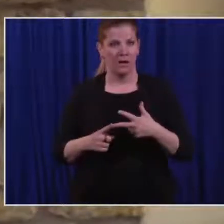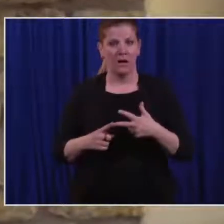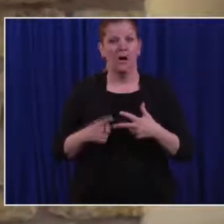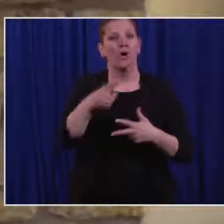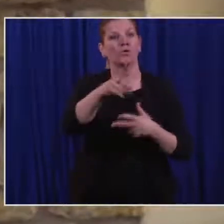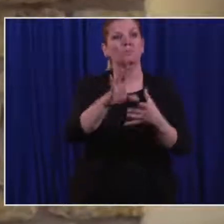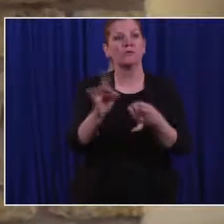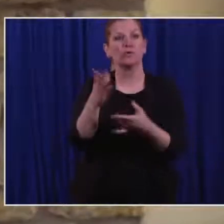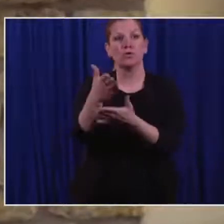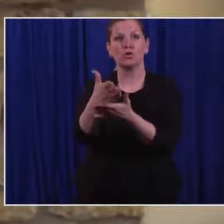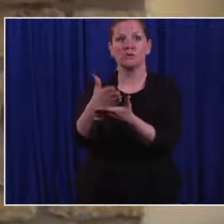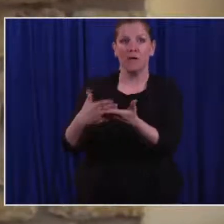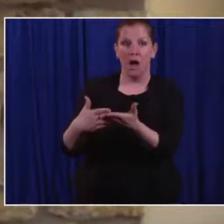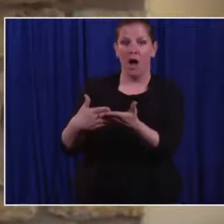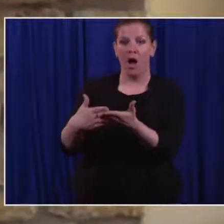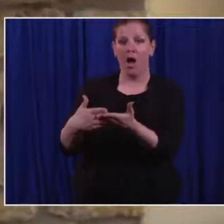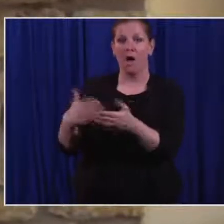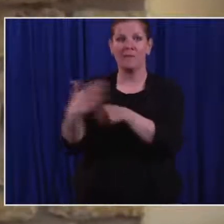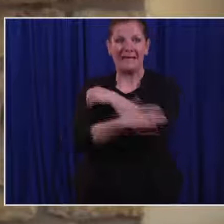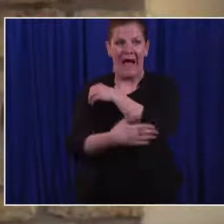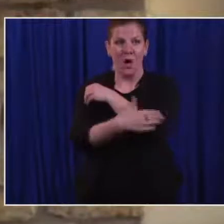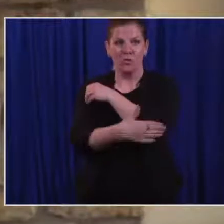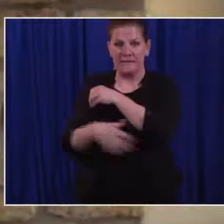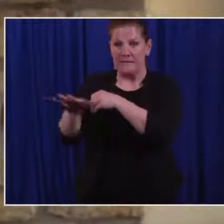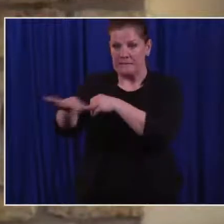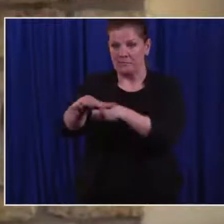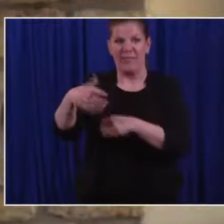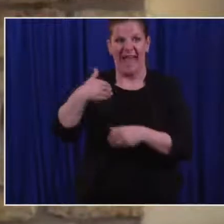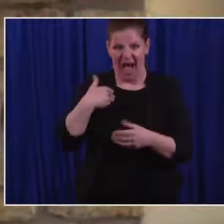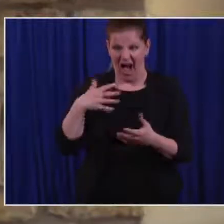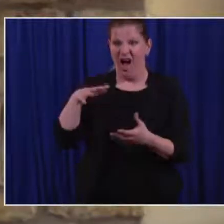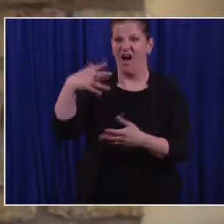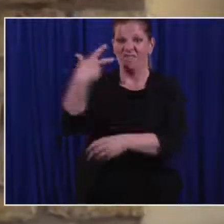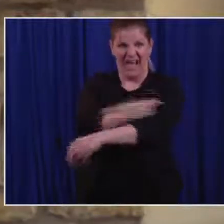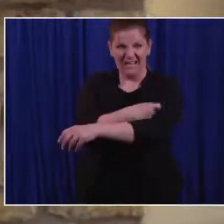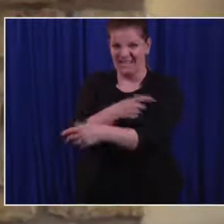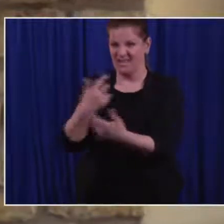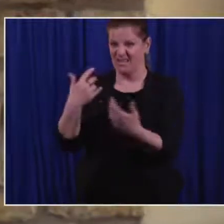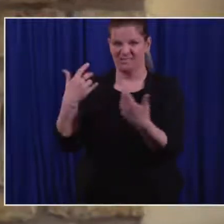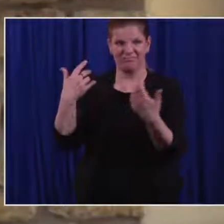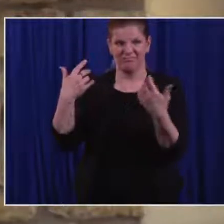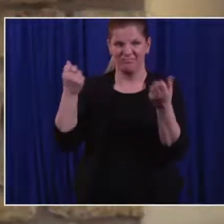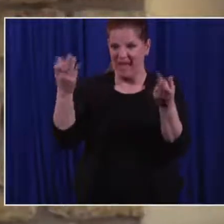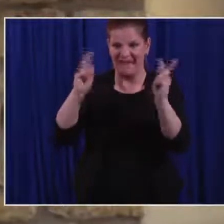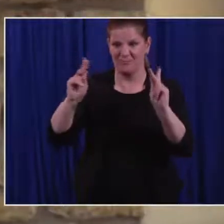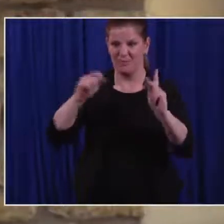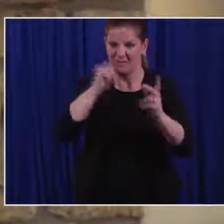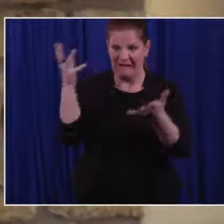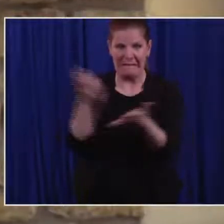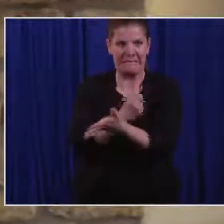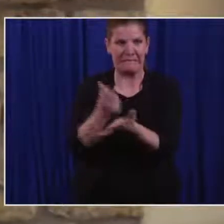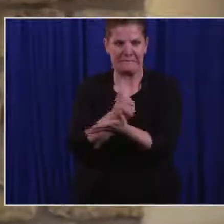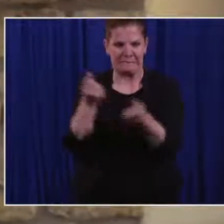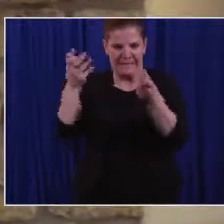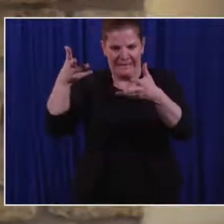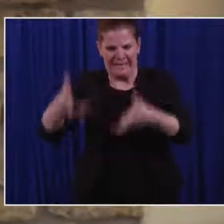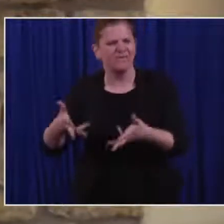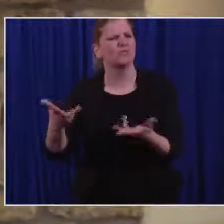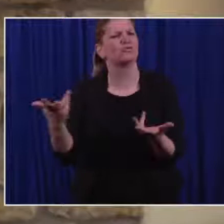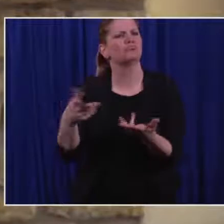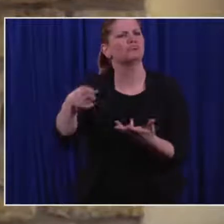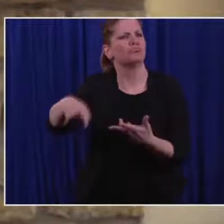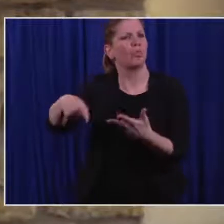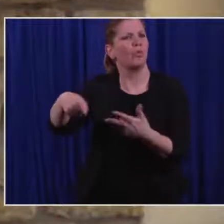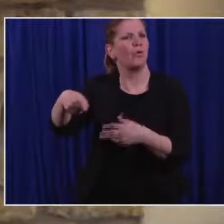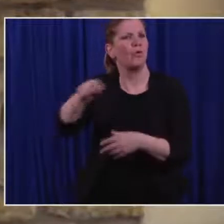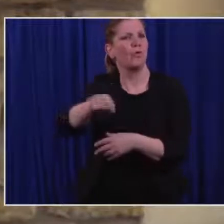or not finding enough takers for those doses, what sort of counties are those? Are those largely rural counties, urban counties? And